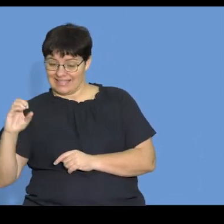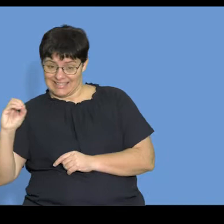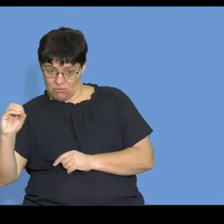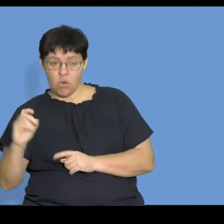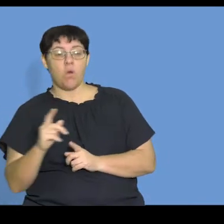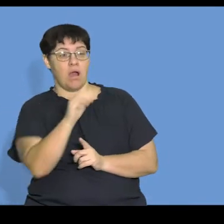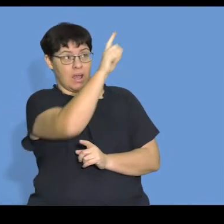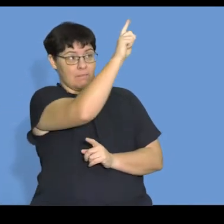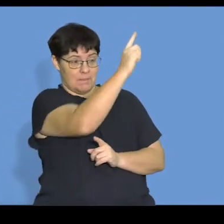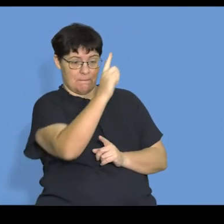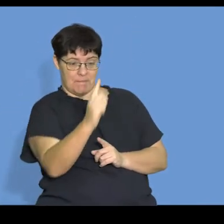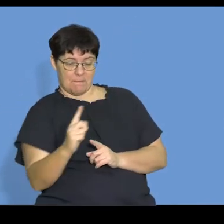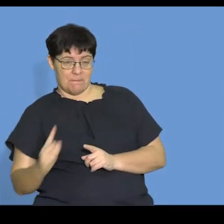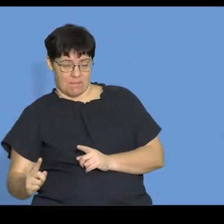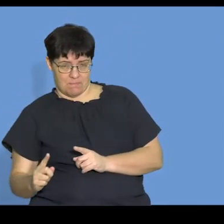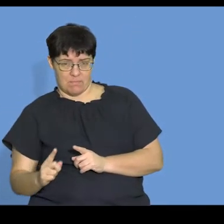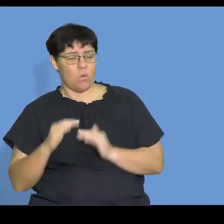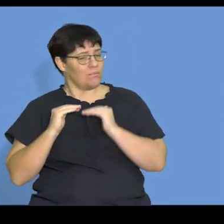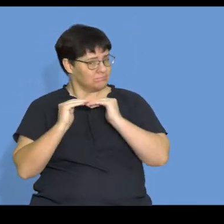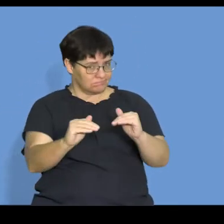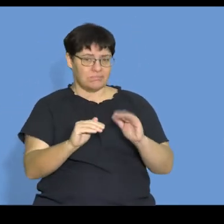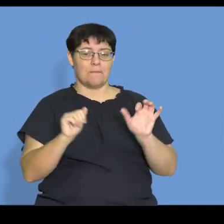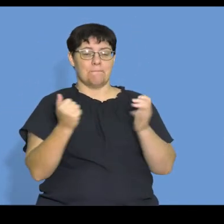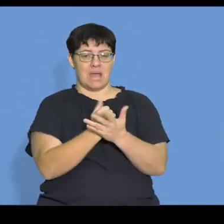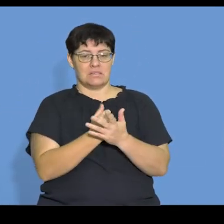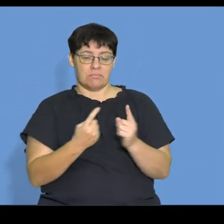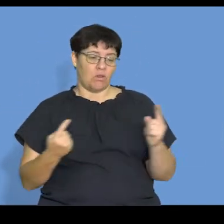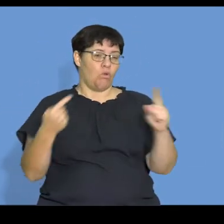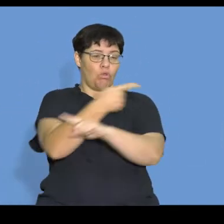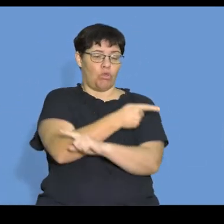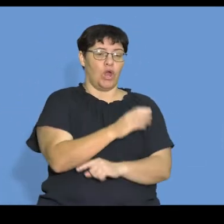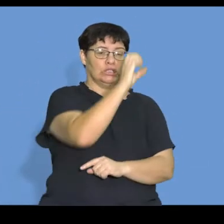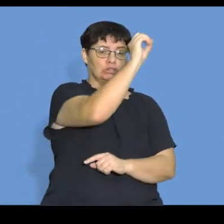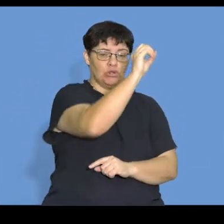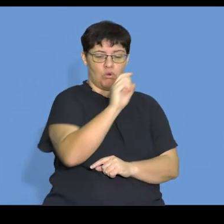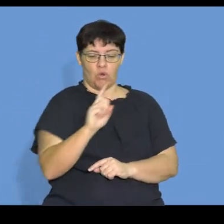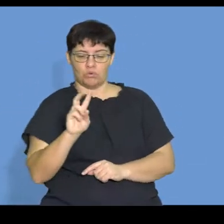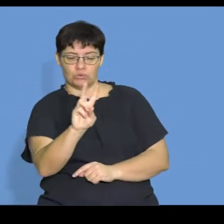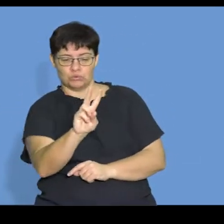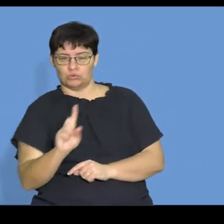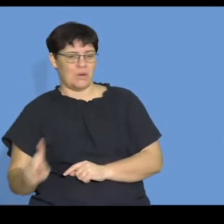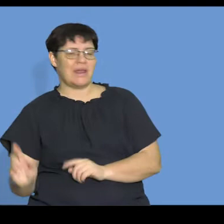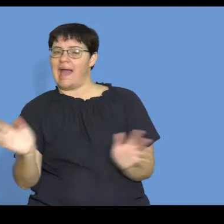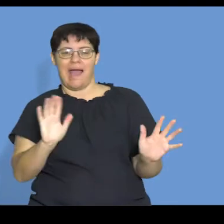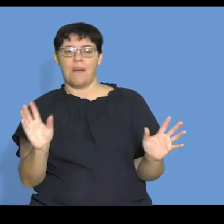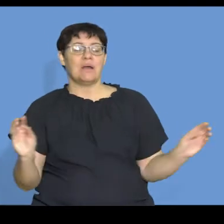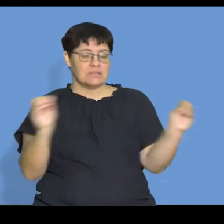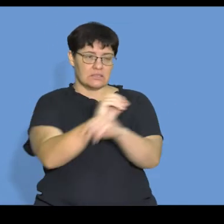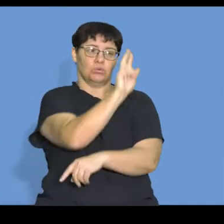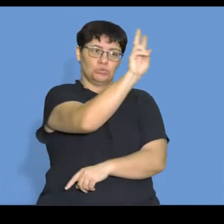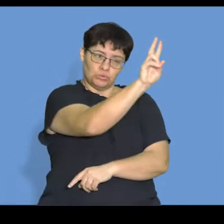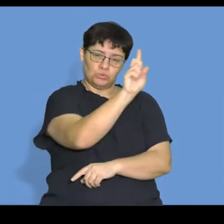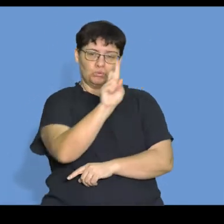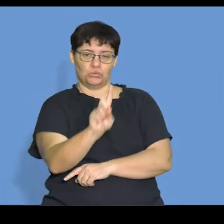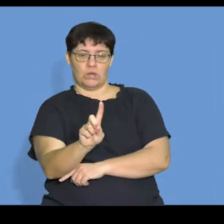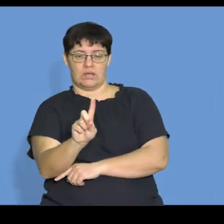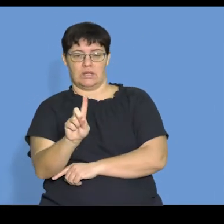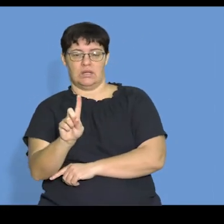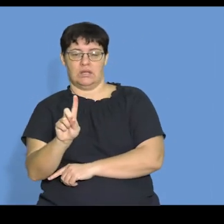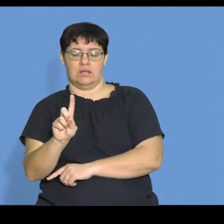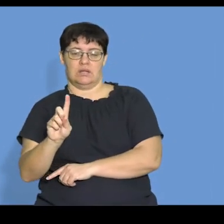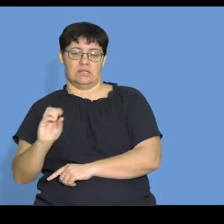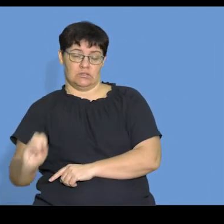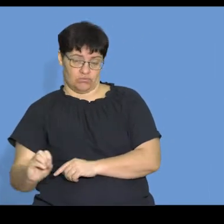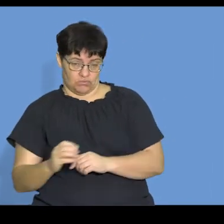that's the standard form of a trinomial, right? The coefficients do not really matter as long as the